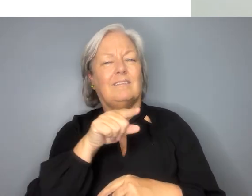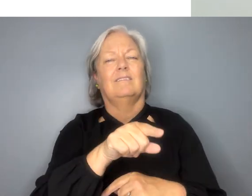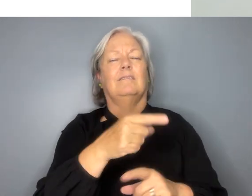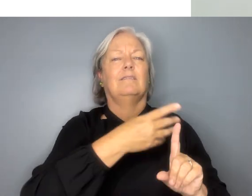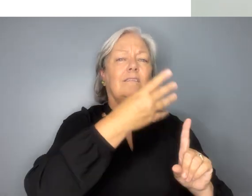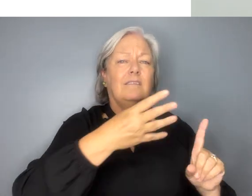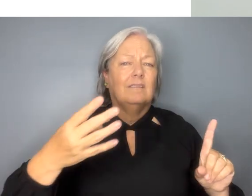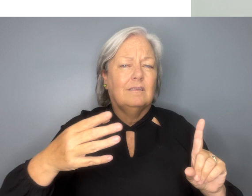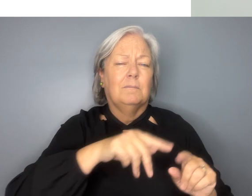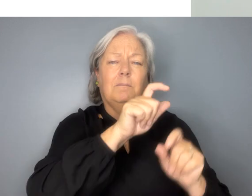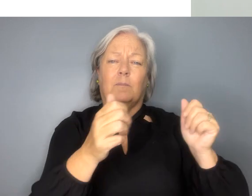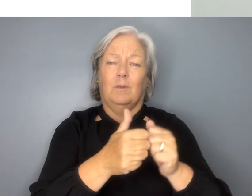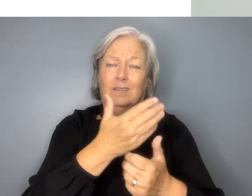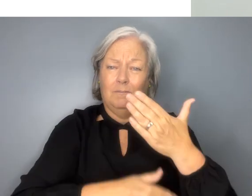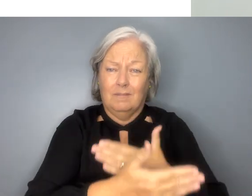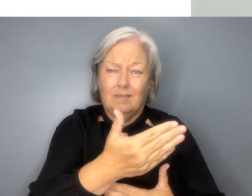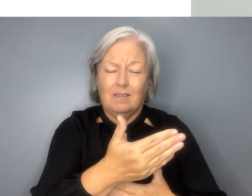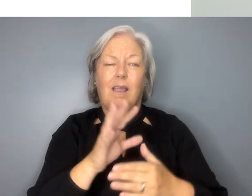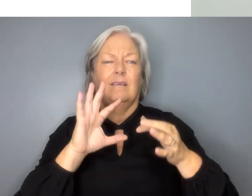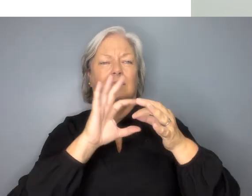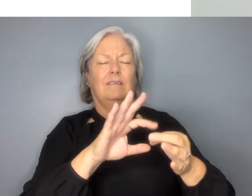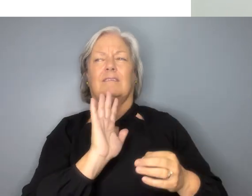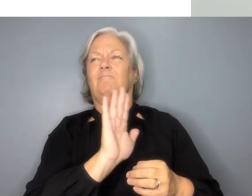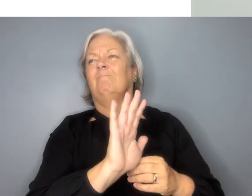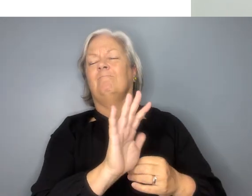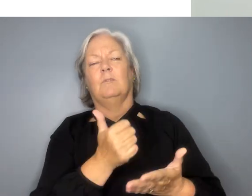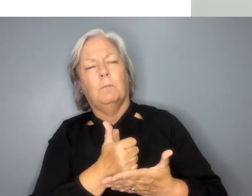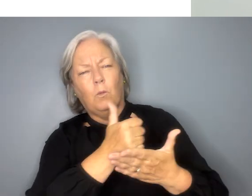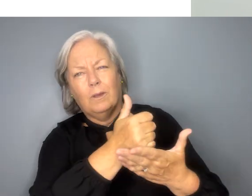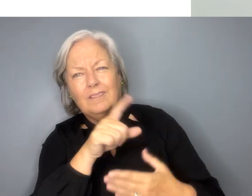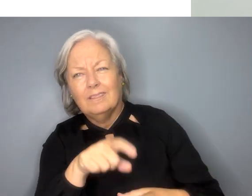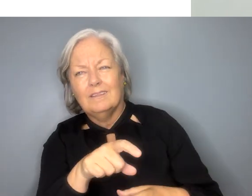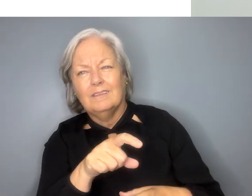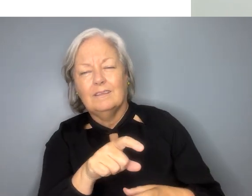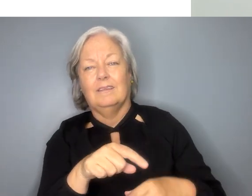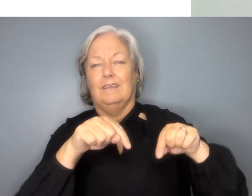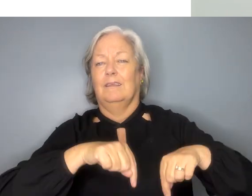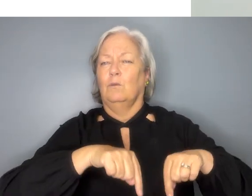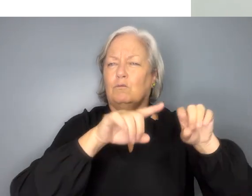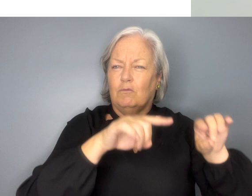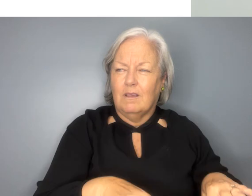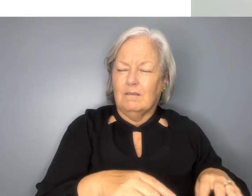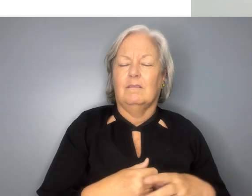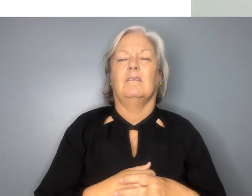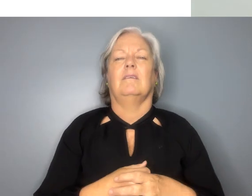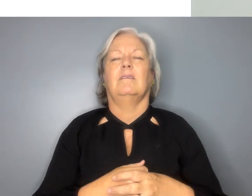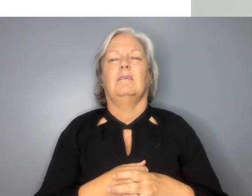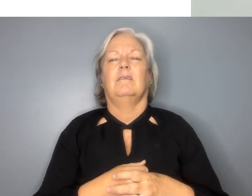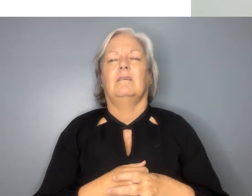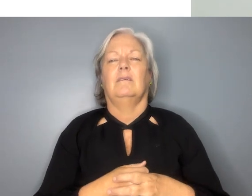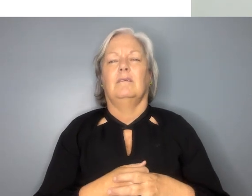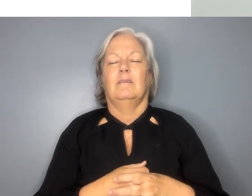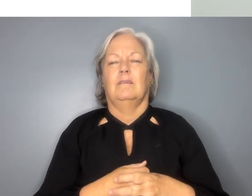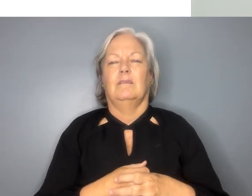for LGBTQIA+ people with disability and associated support needs is lacking within Australia, and